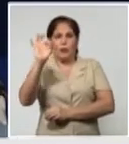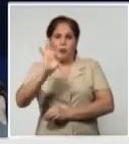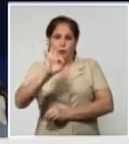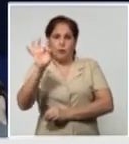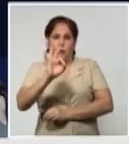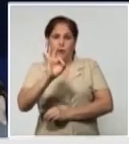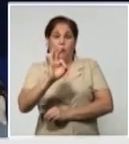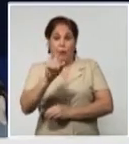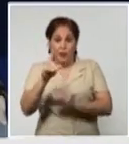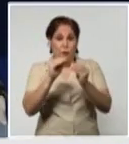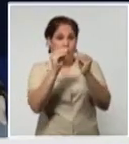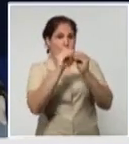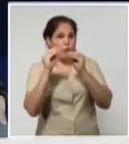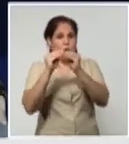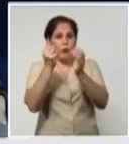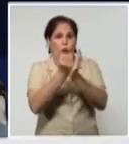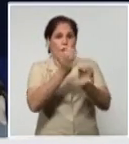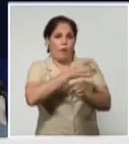Cuba.